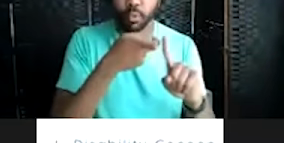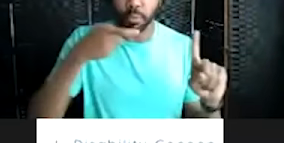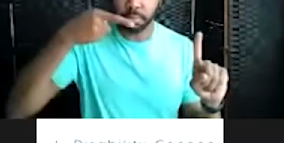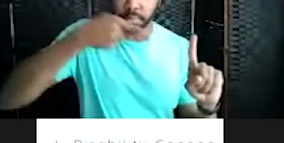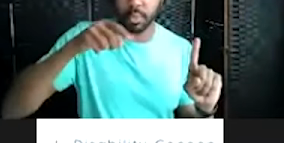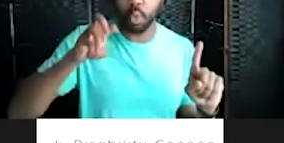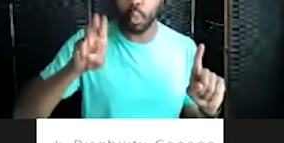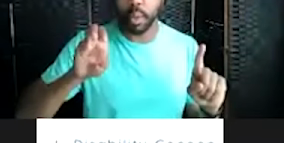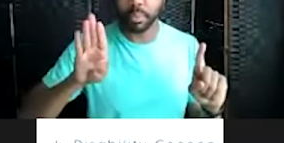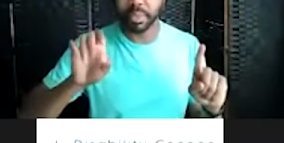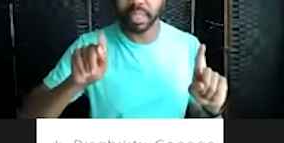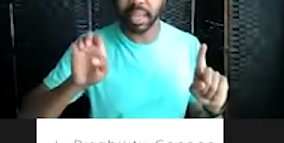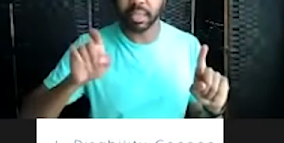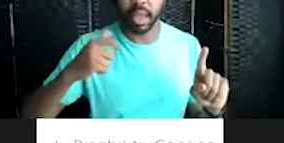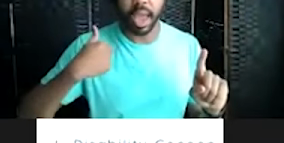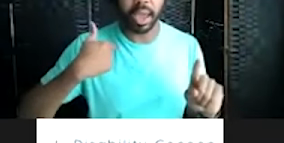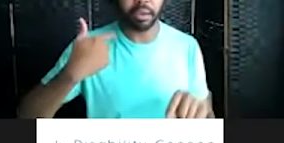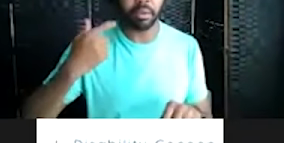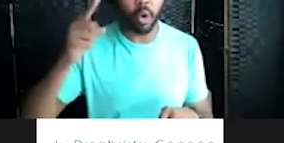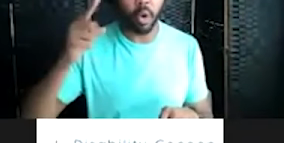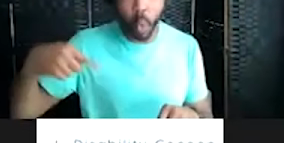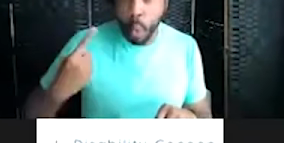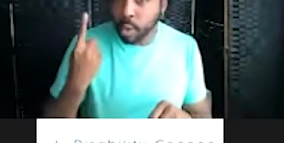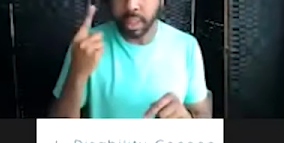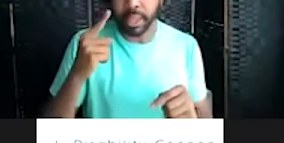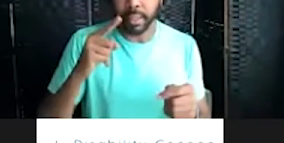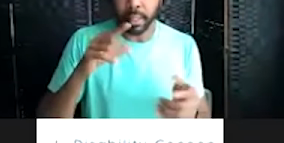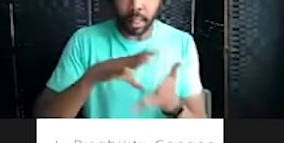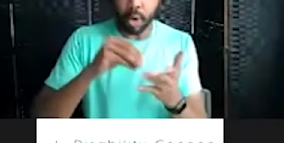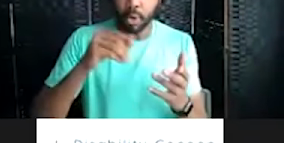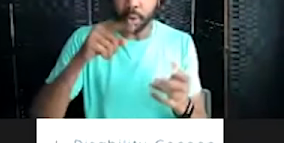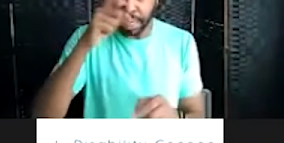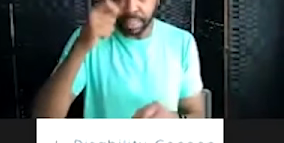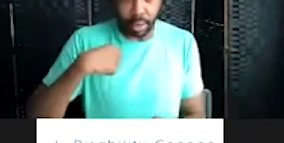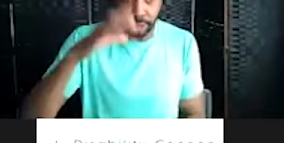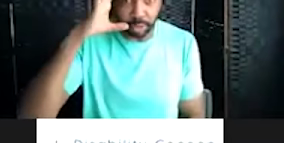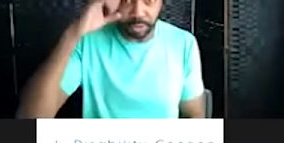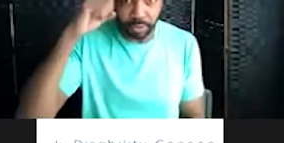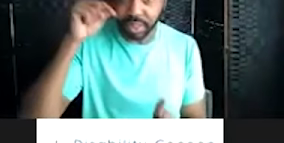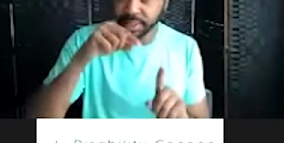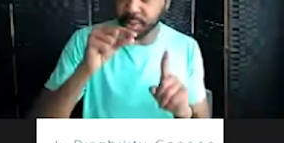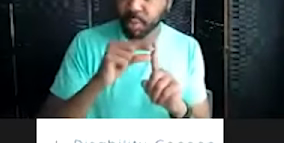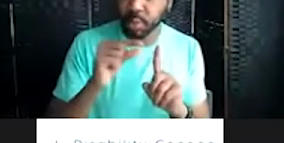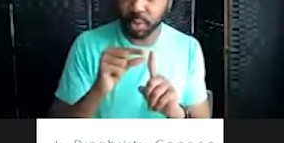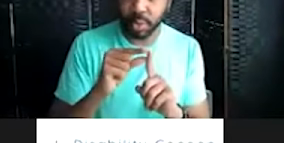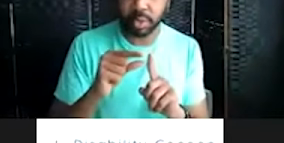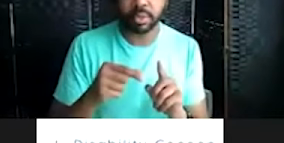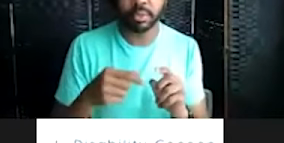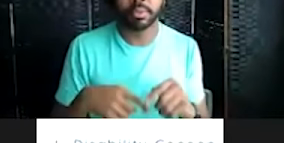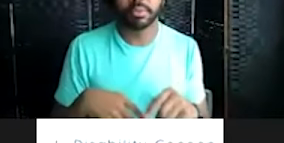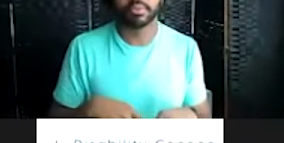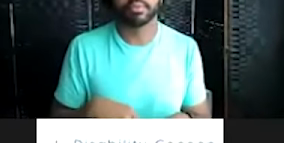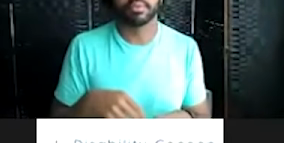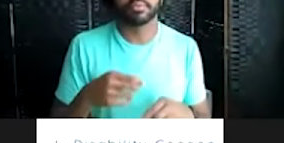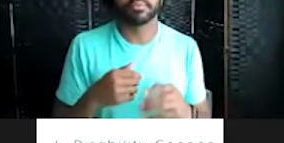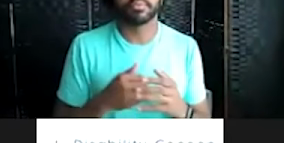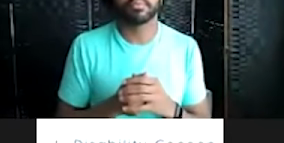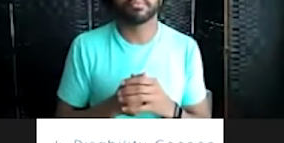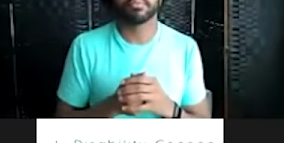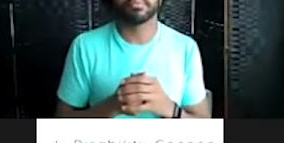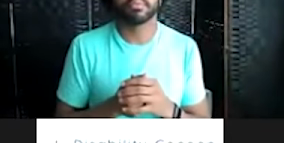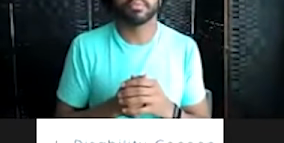only learned about doing this search. It's called Investopedia.com, and it reads, a smart